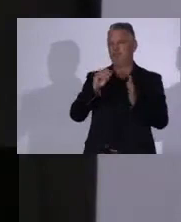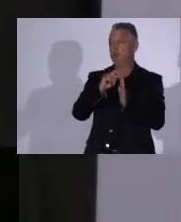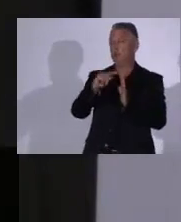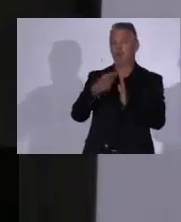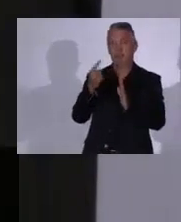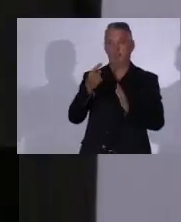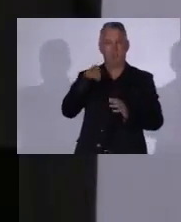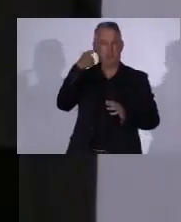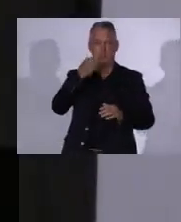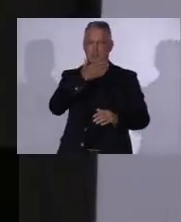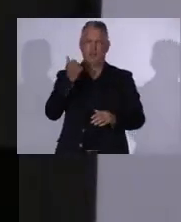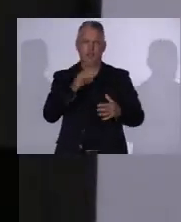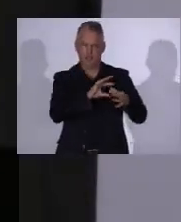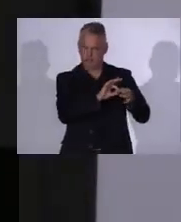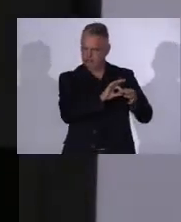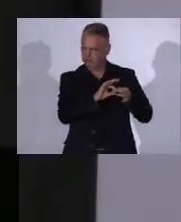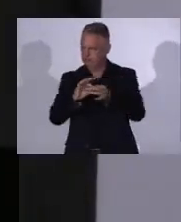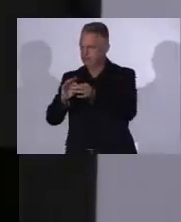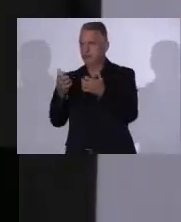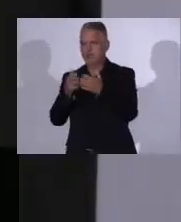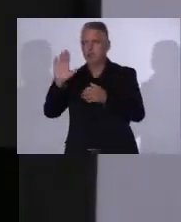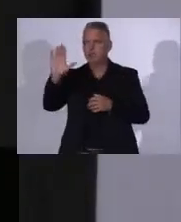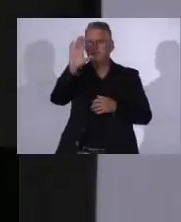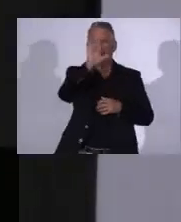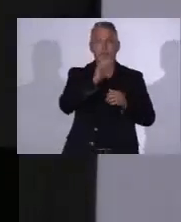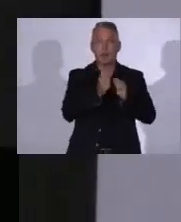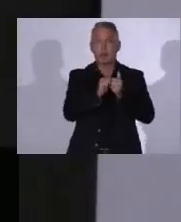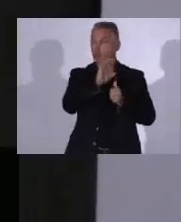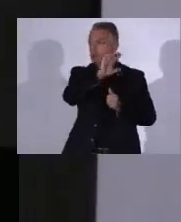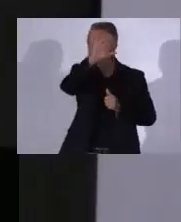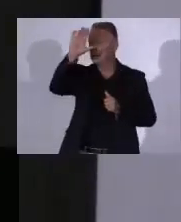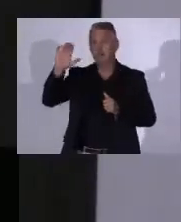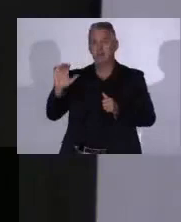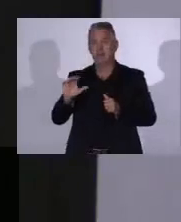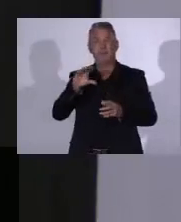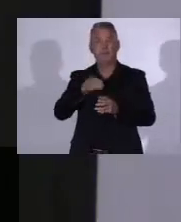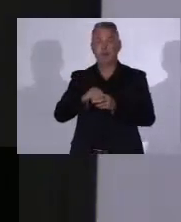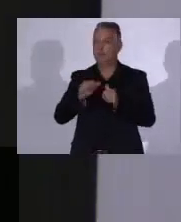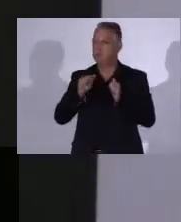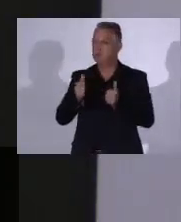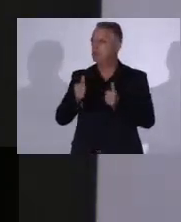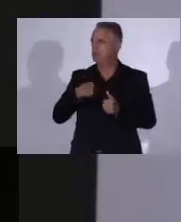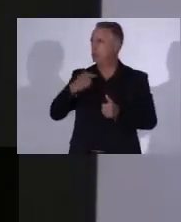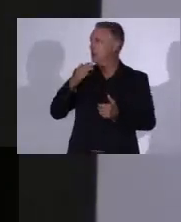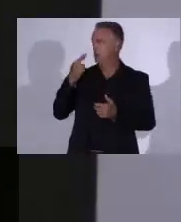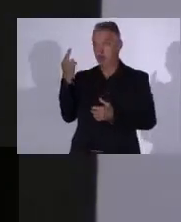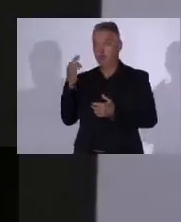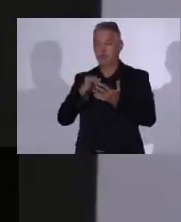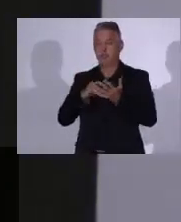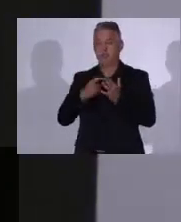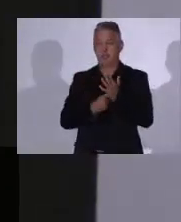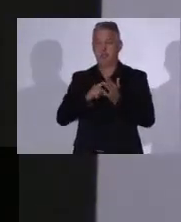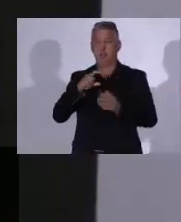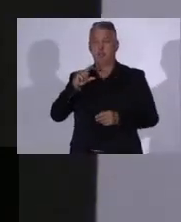the dots. You can see all of the partners that are involved in that. I'm sure that working for Sport and Recreation Victoria, we're